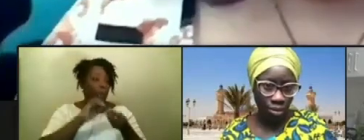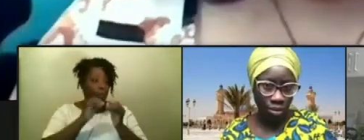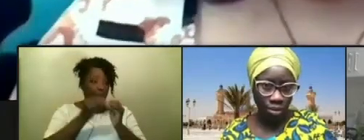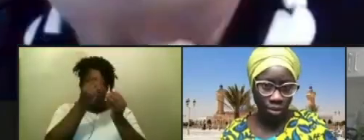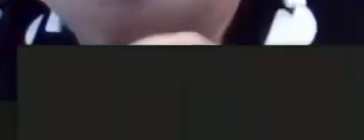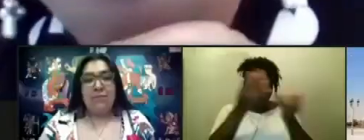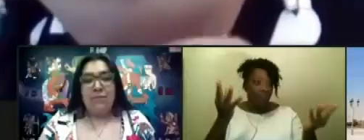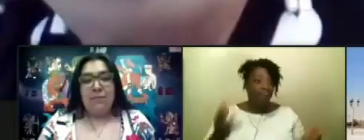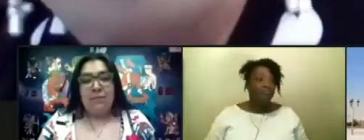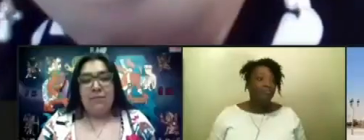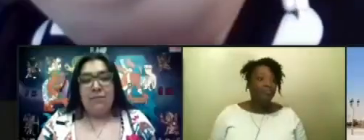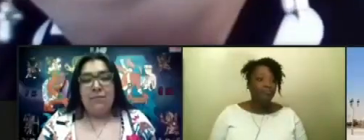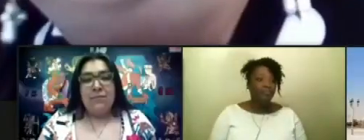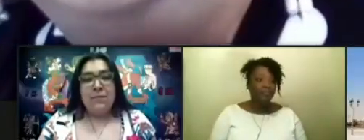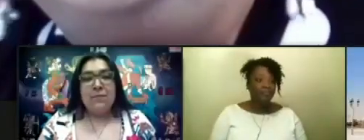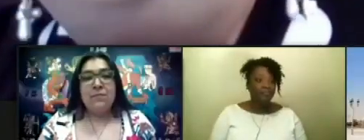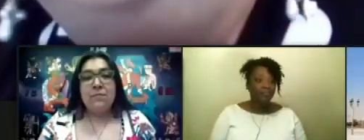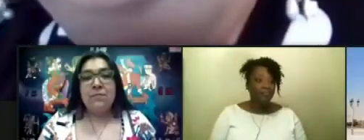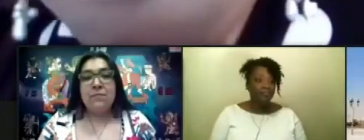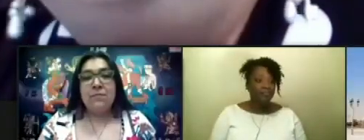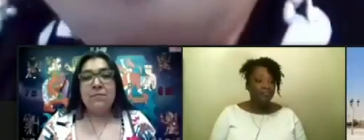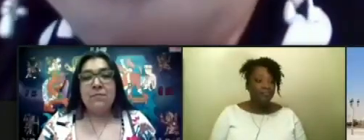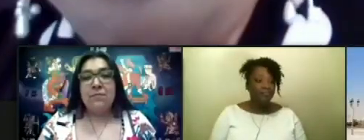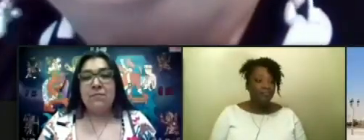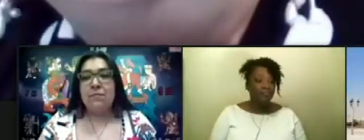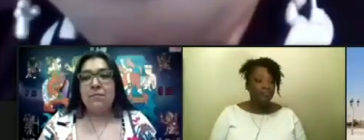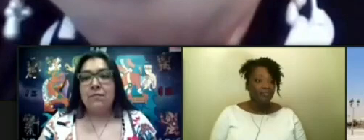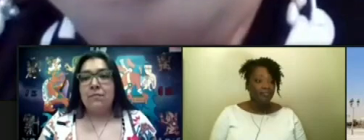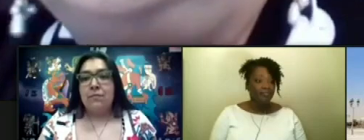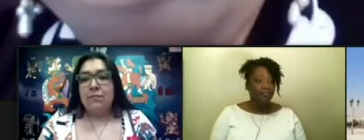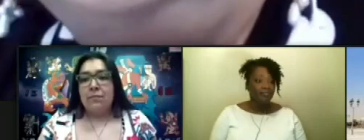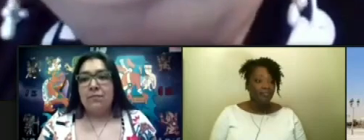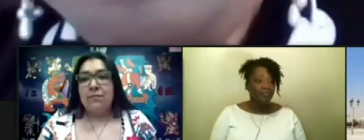Si necesita traducción en español, hable al teléfono